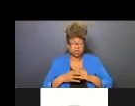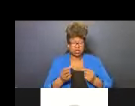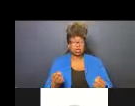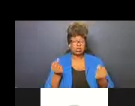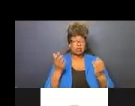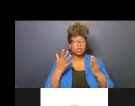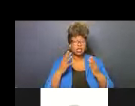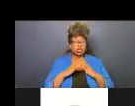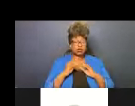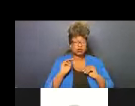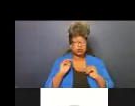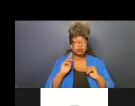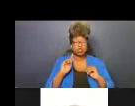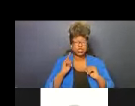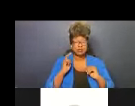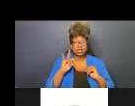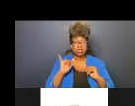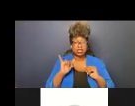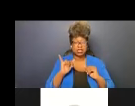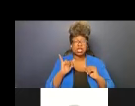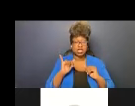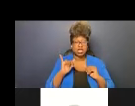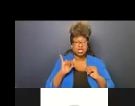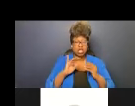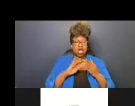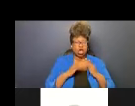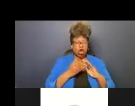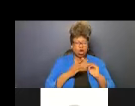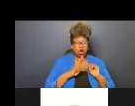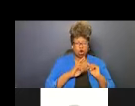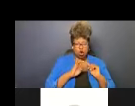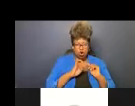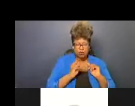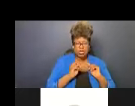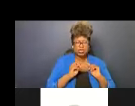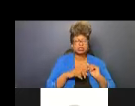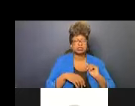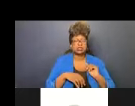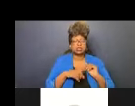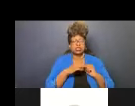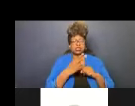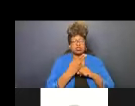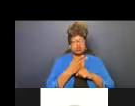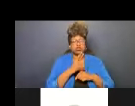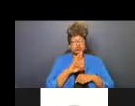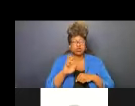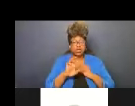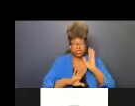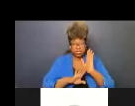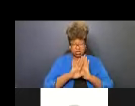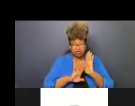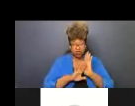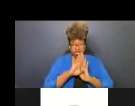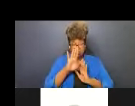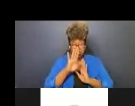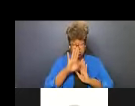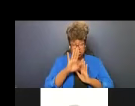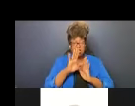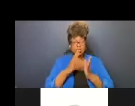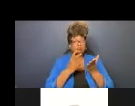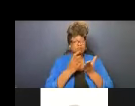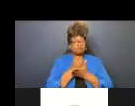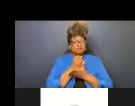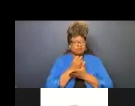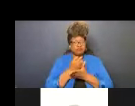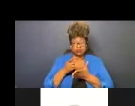in more urbanized areas with historic industrial uses, use redevelopment as a tool to repurpose sites that meet